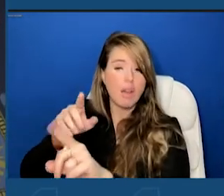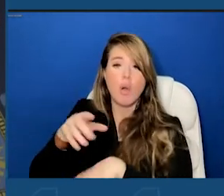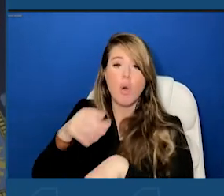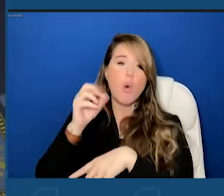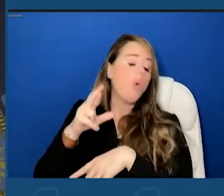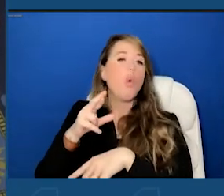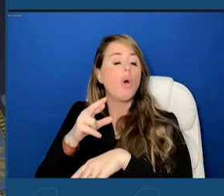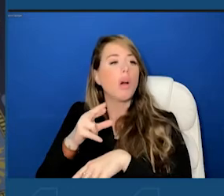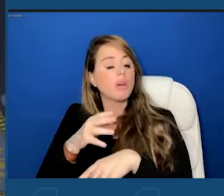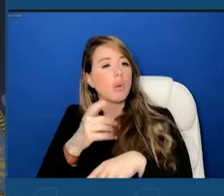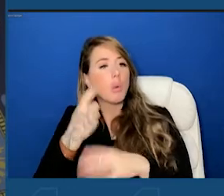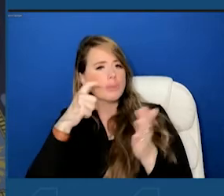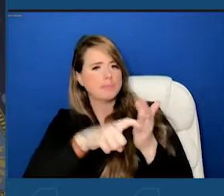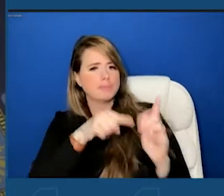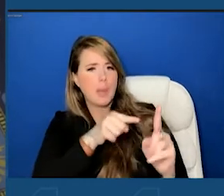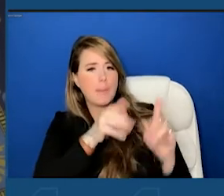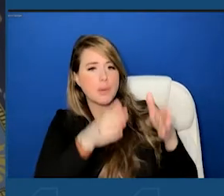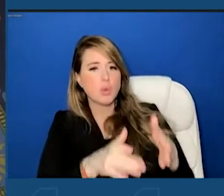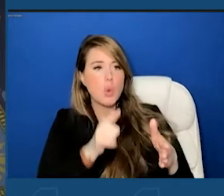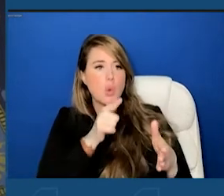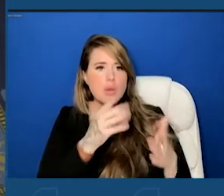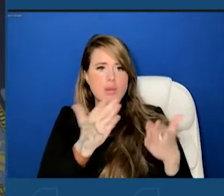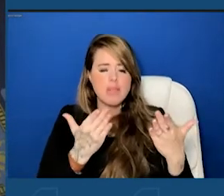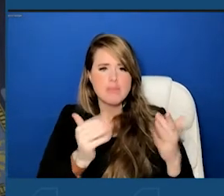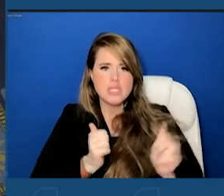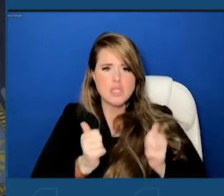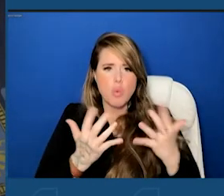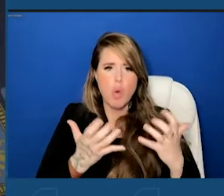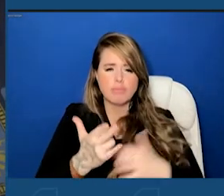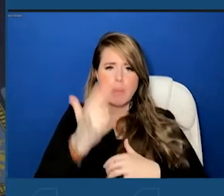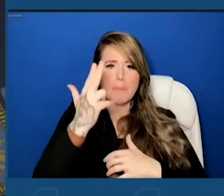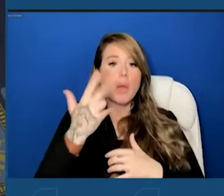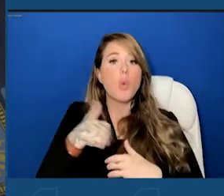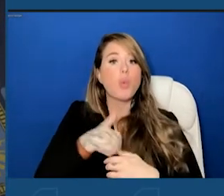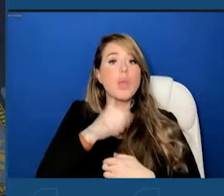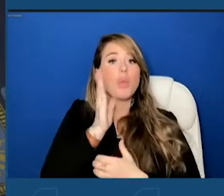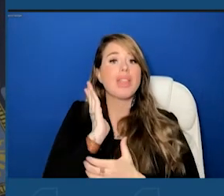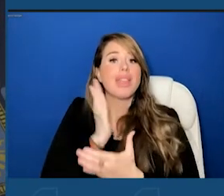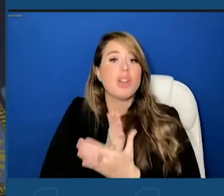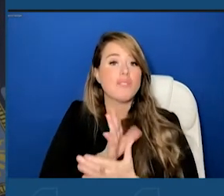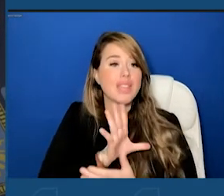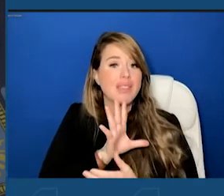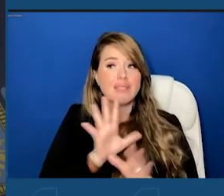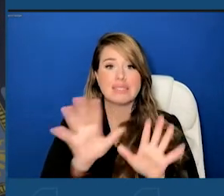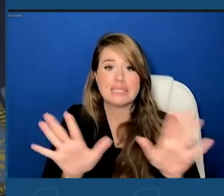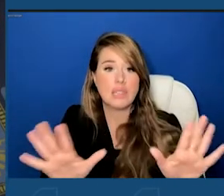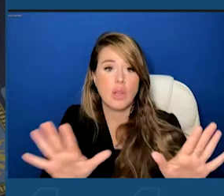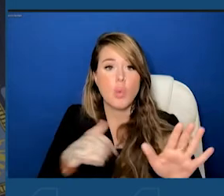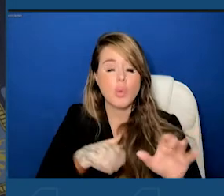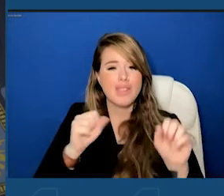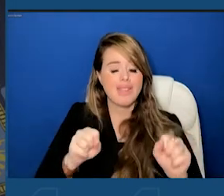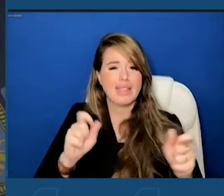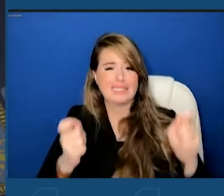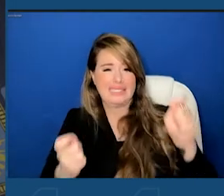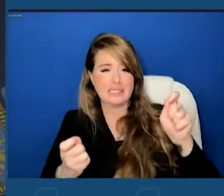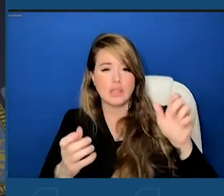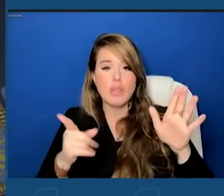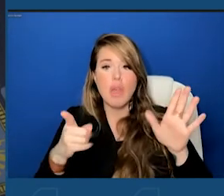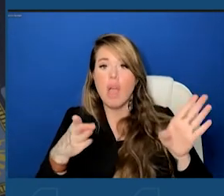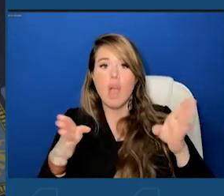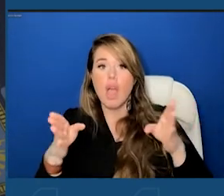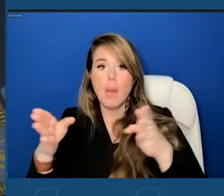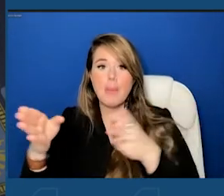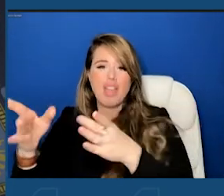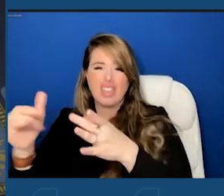gun, that when we make those interventions, that we can change a person's trajectory. We can at least try to change the trajectory of a